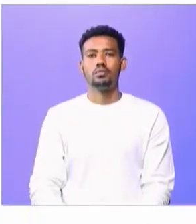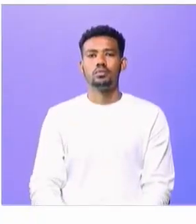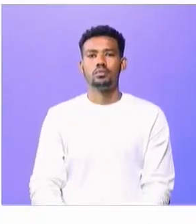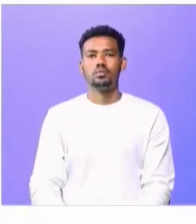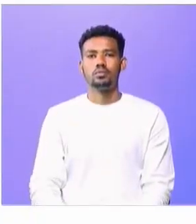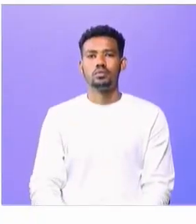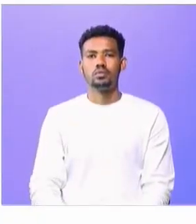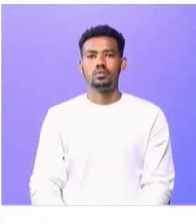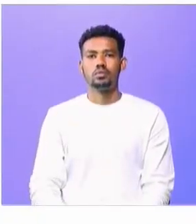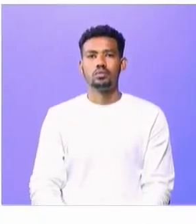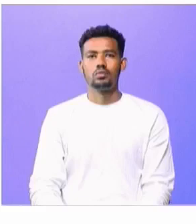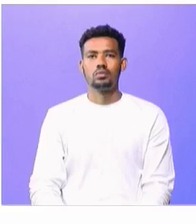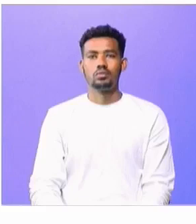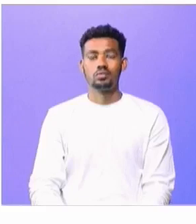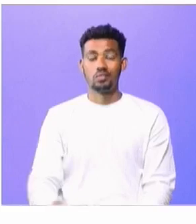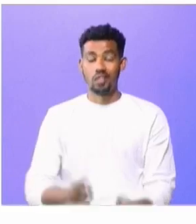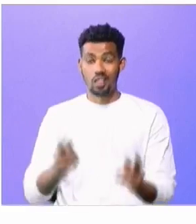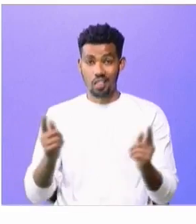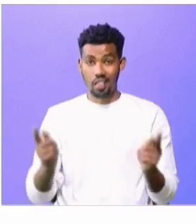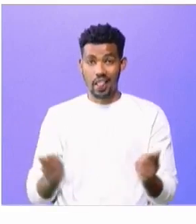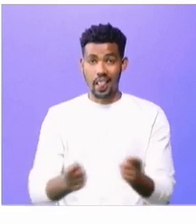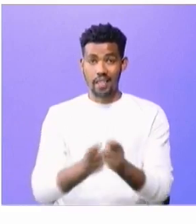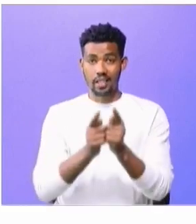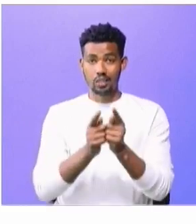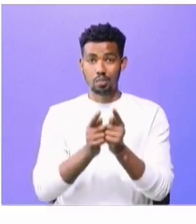us meet